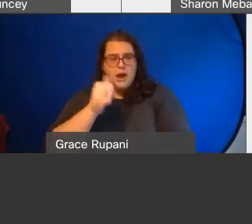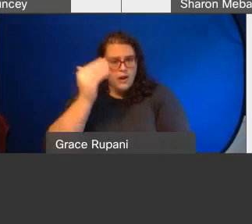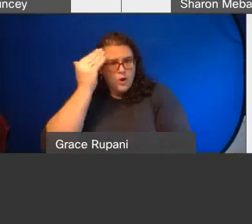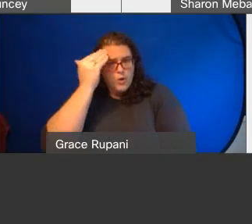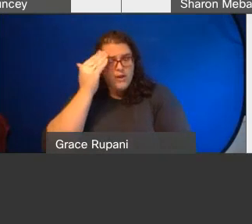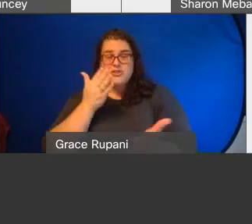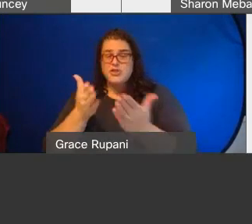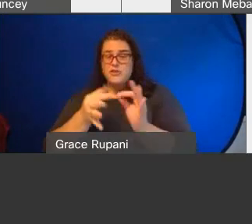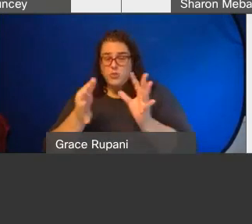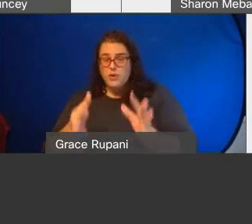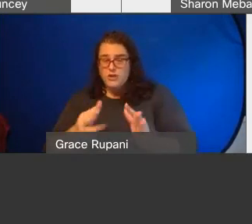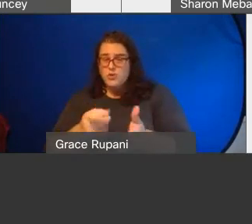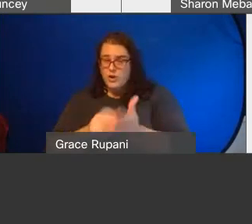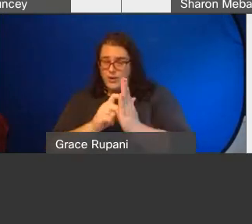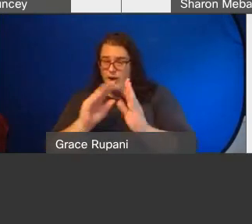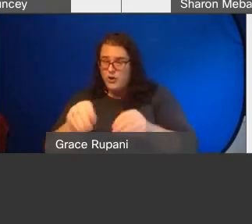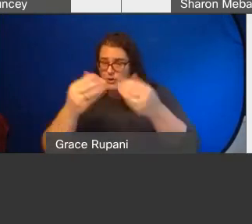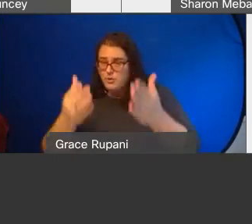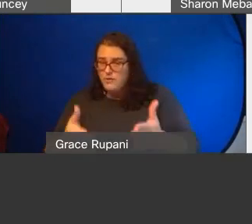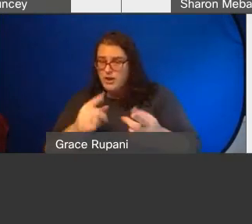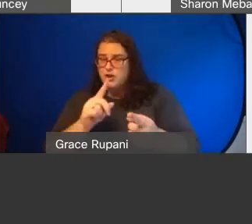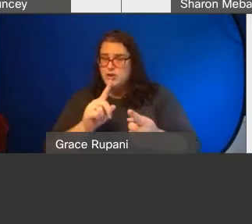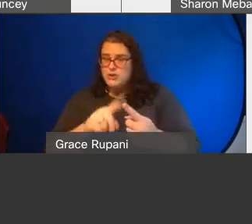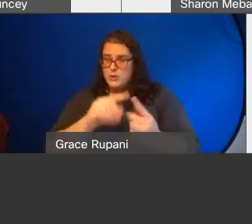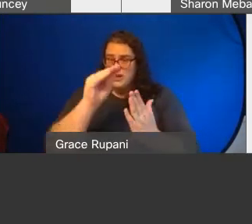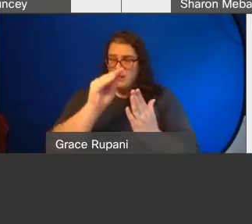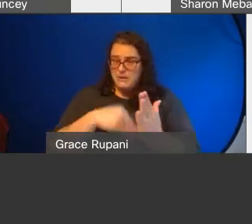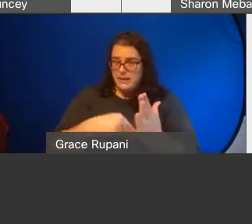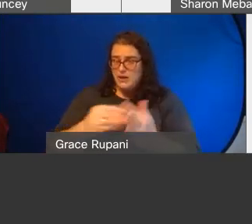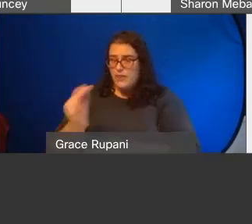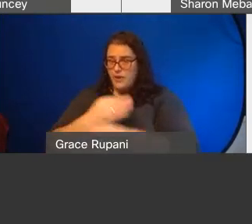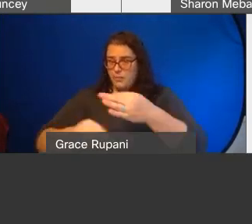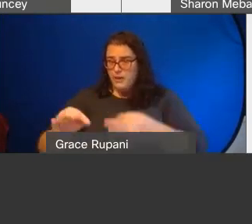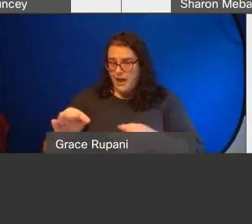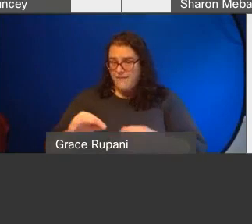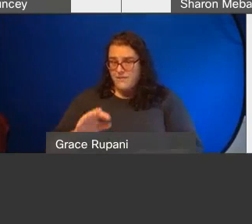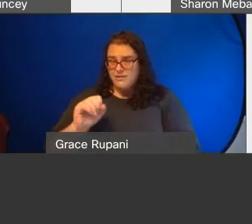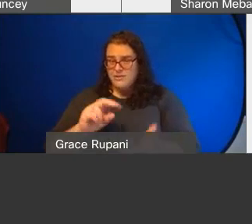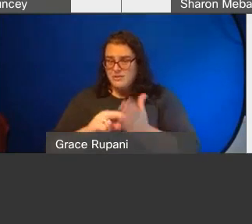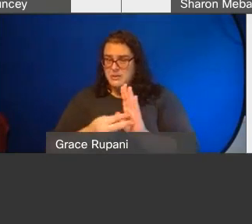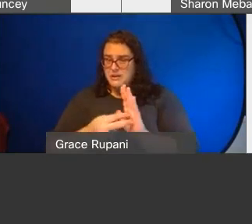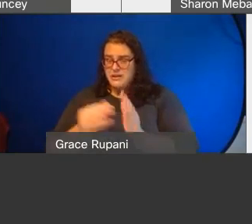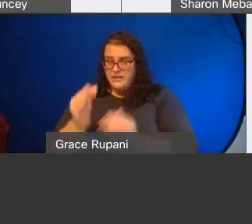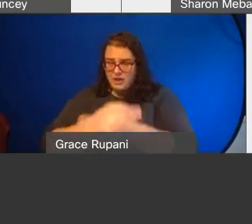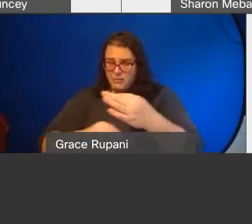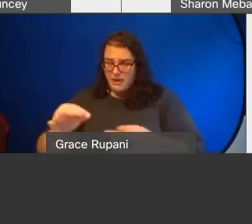requiring providers to complete their behalf. And when you say their behalf, I'm assuming you mean the service coordinator's